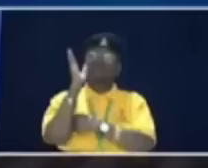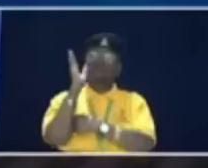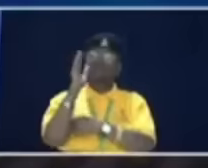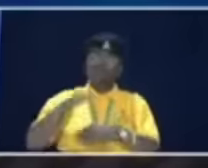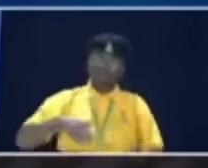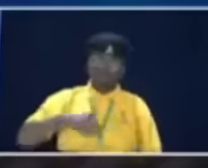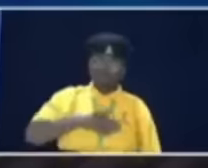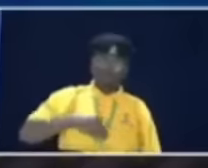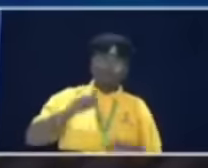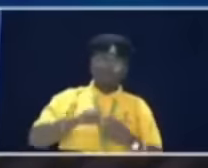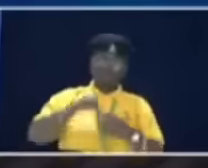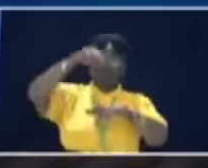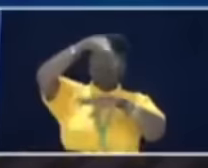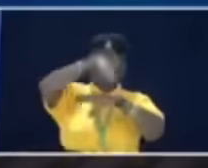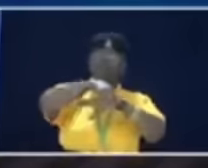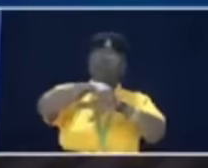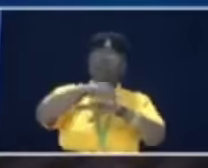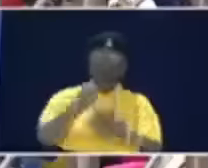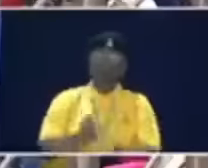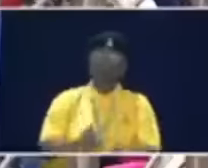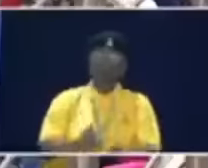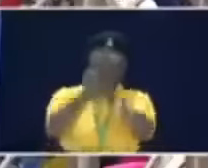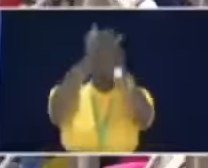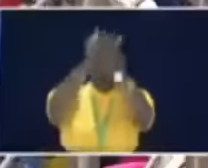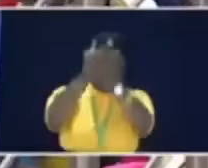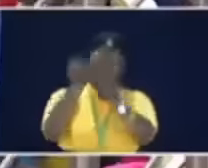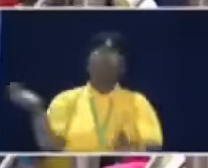Please, tonight, help our unbelief.